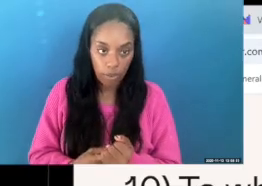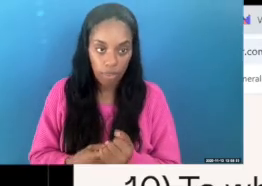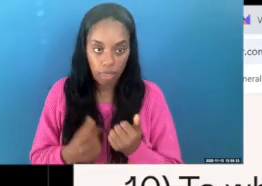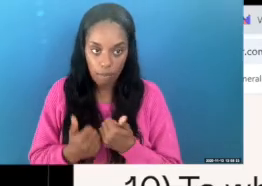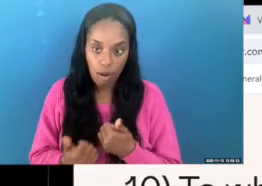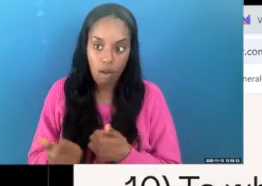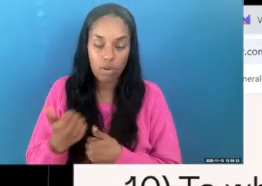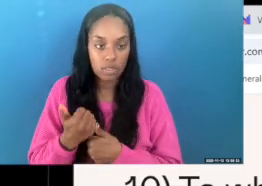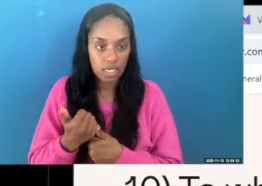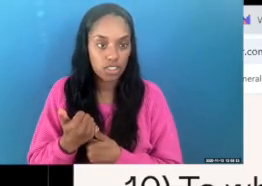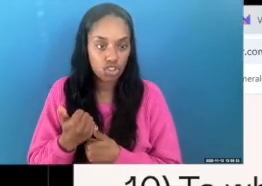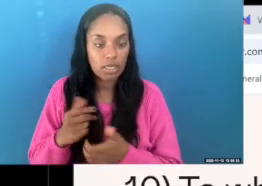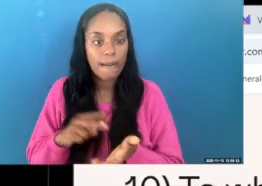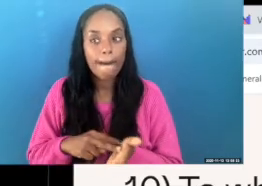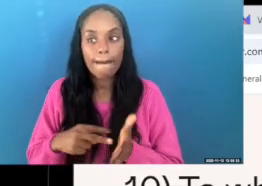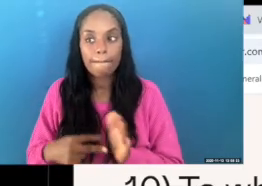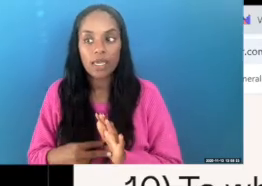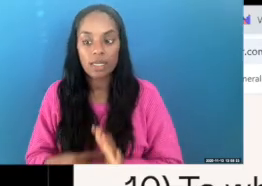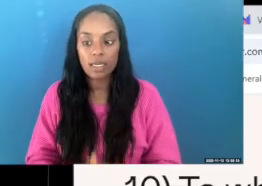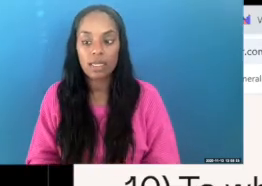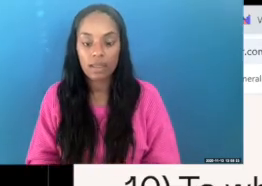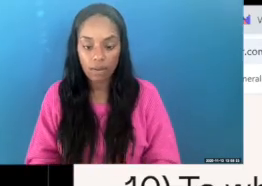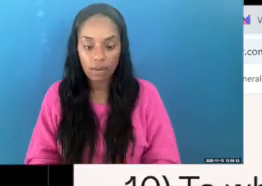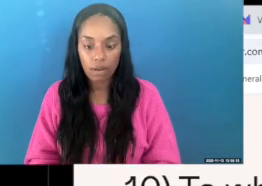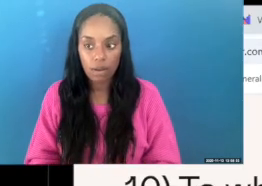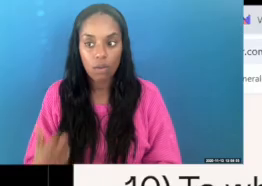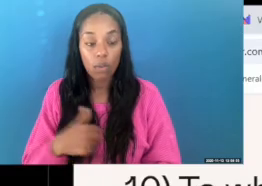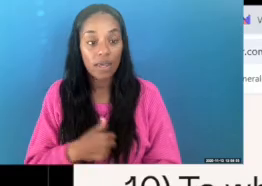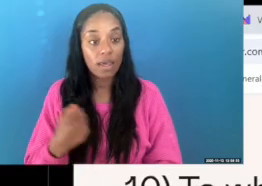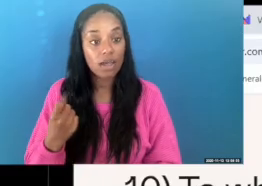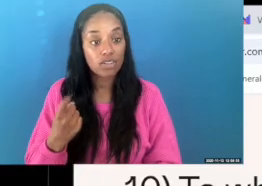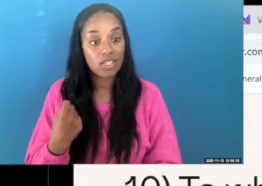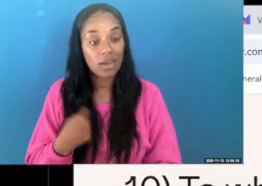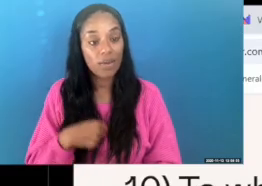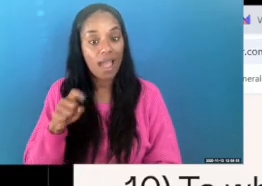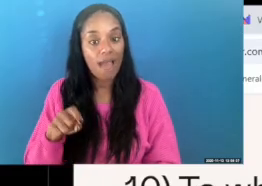So I think from that perspective, what I'm looking for is